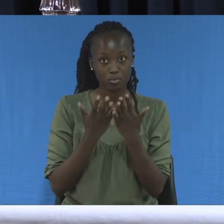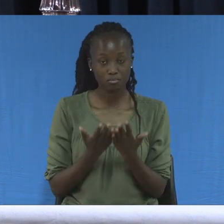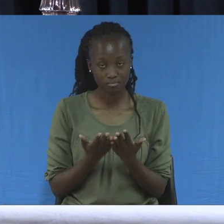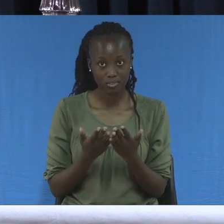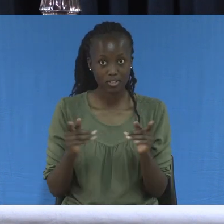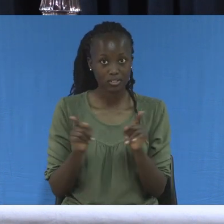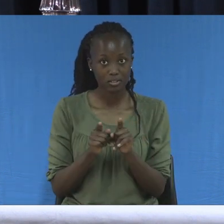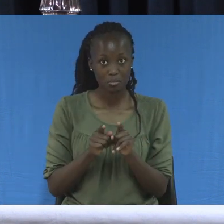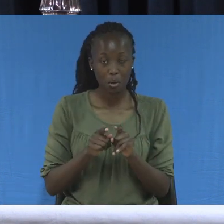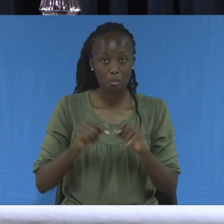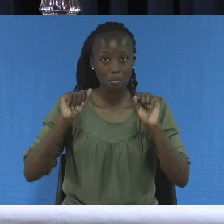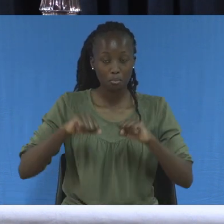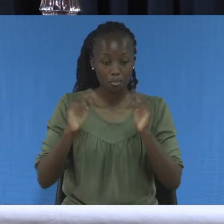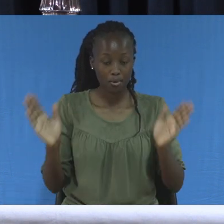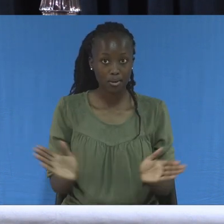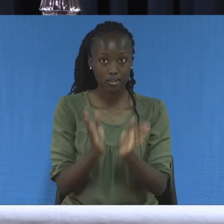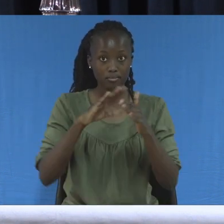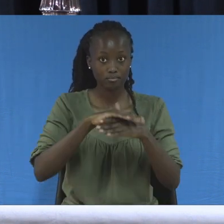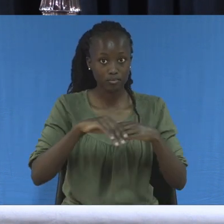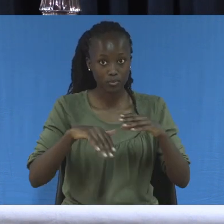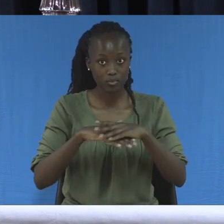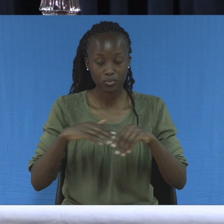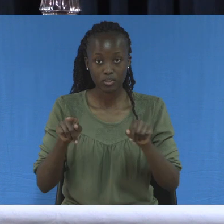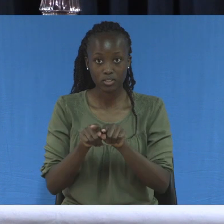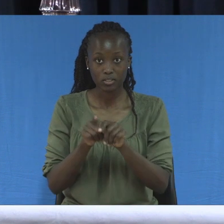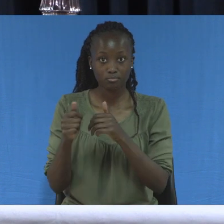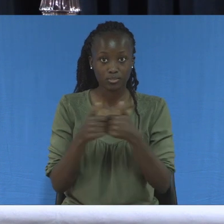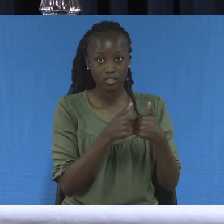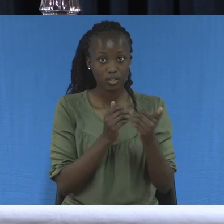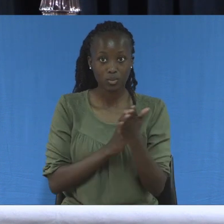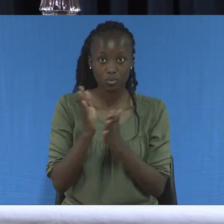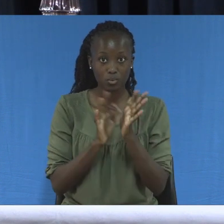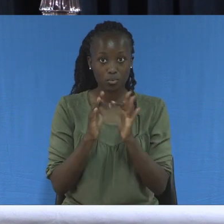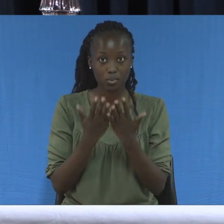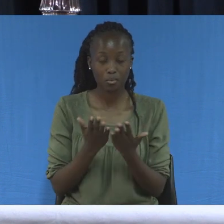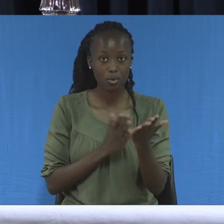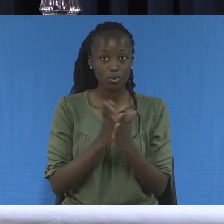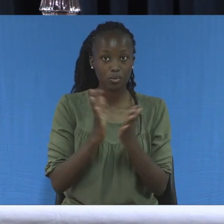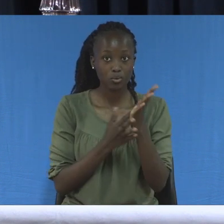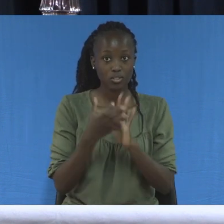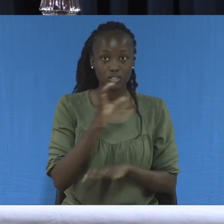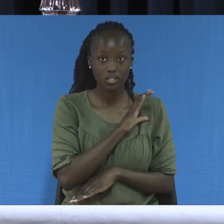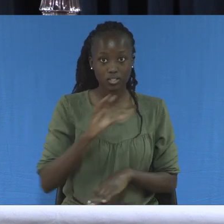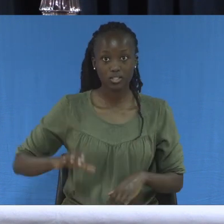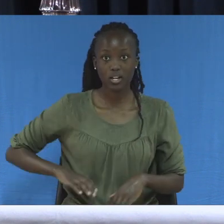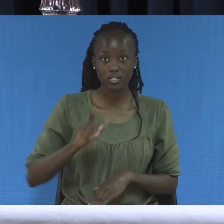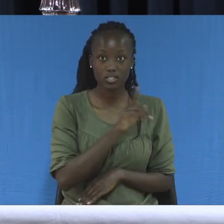encouraged, comforted, and challenged by your word, through Christ our Lord.